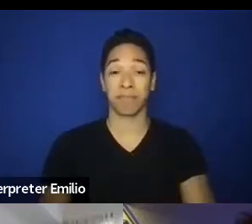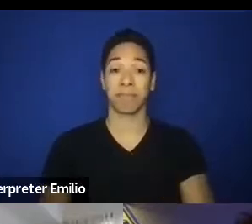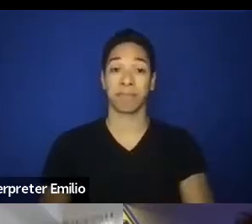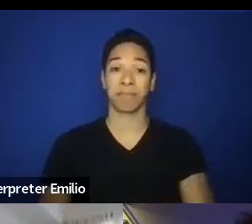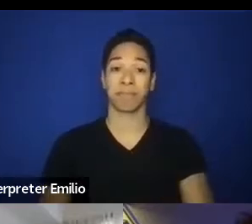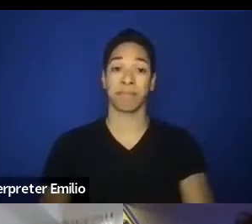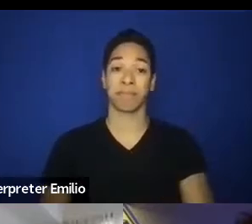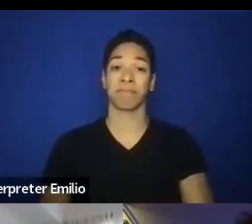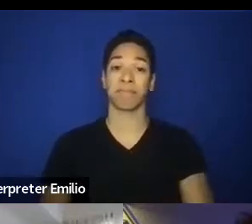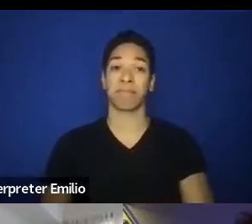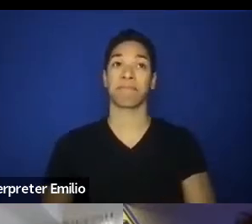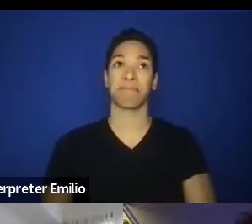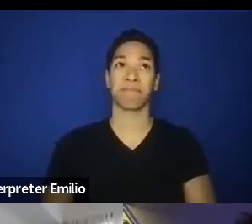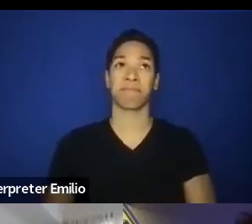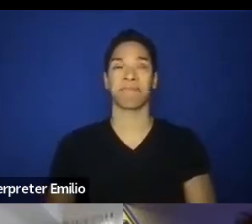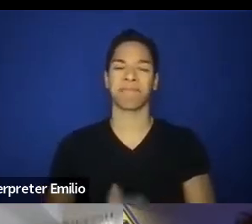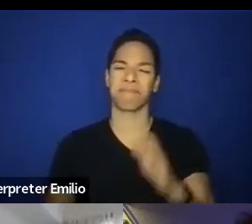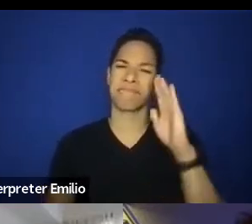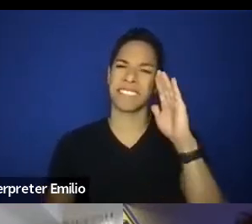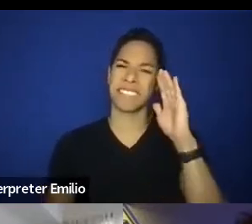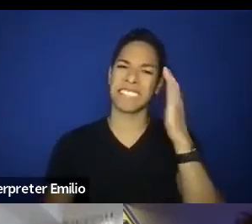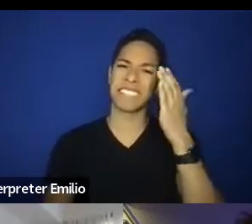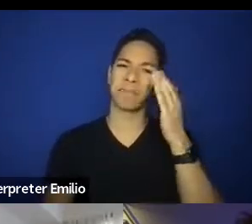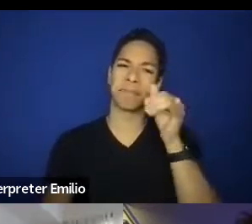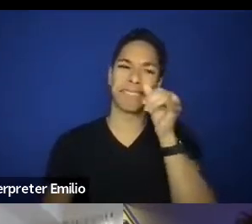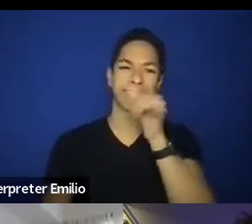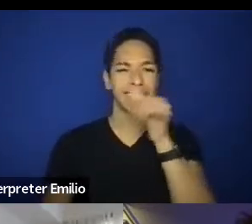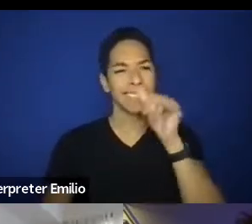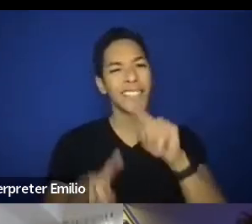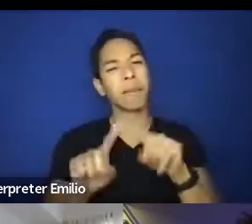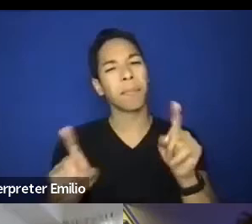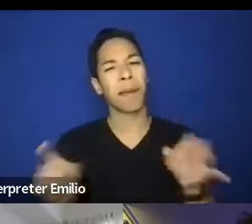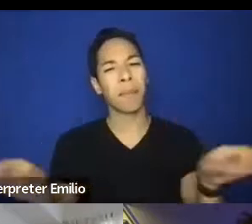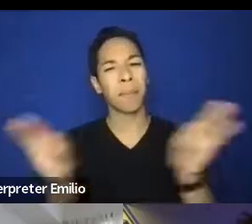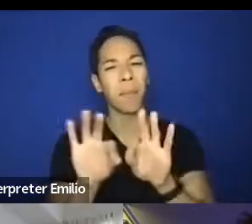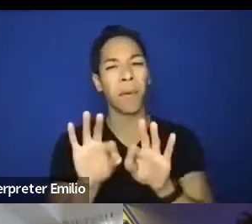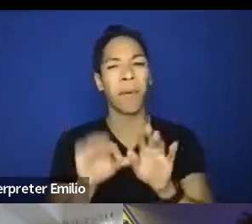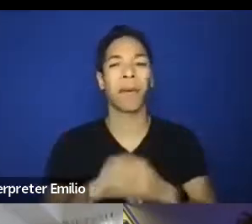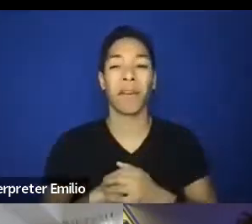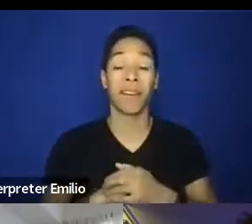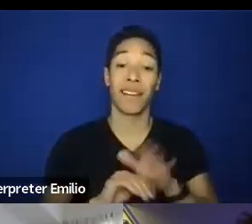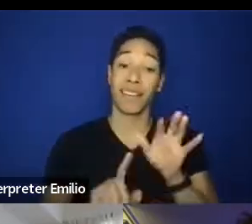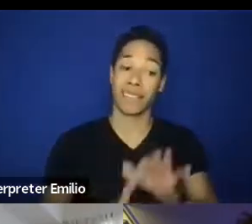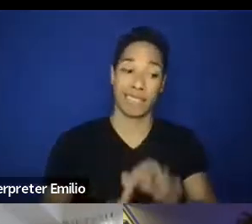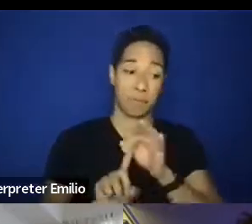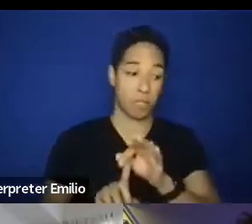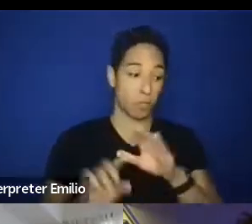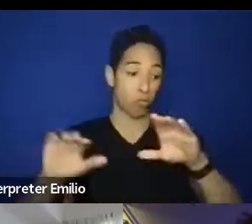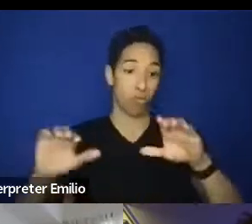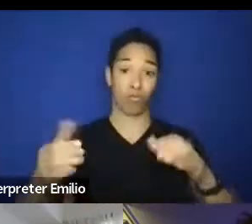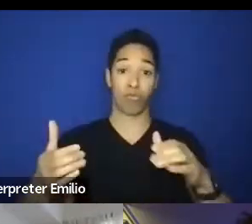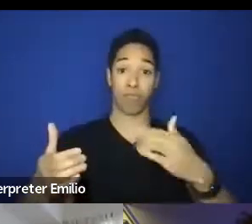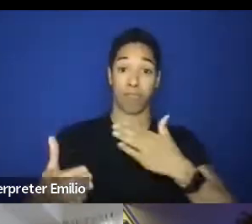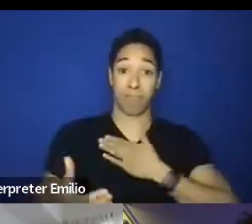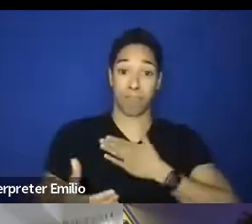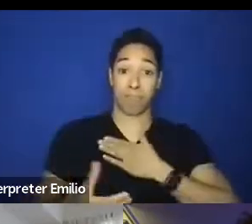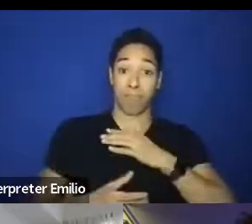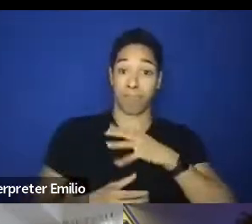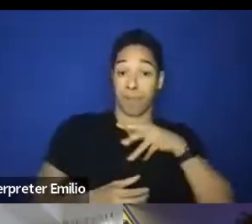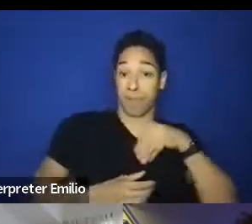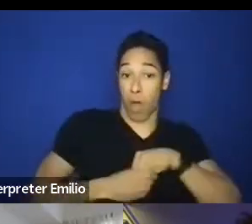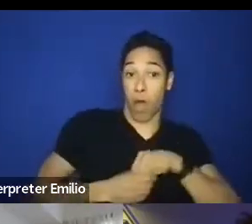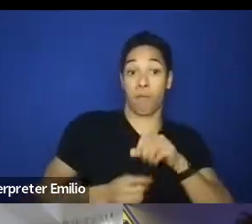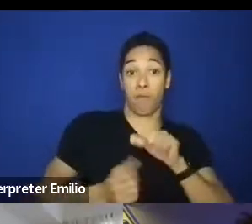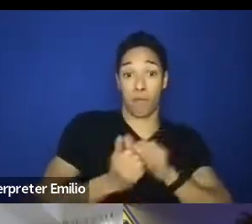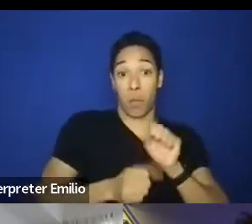it's kind of a silly question, but an important one, because for me, and especially the population that I am and the population that I work with, it's